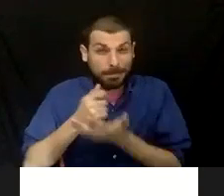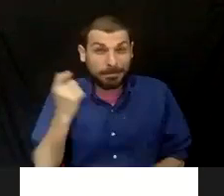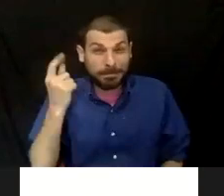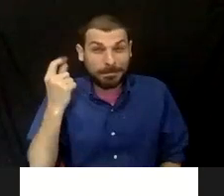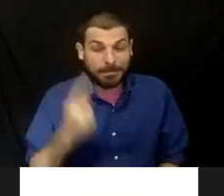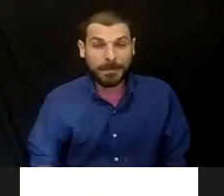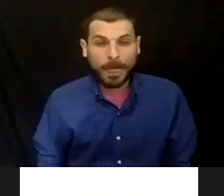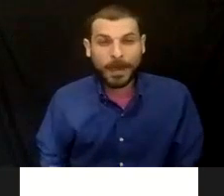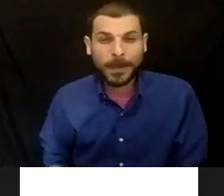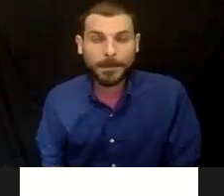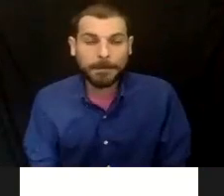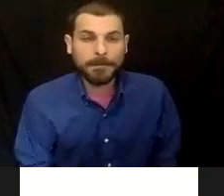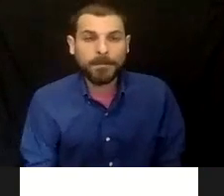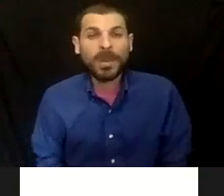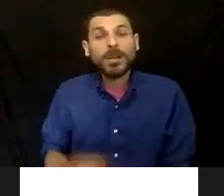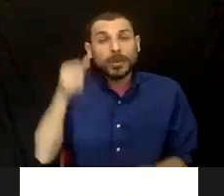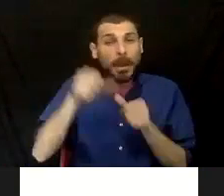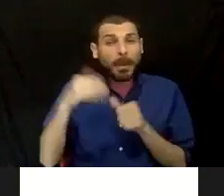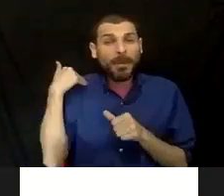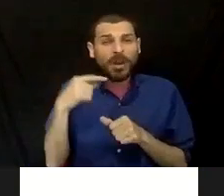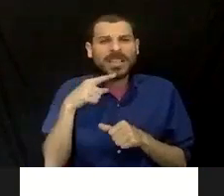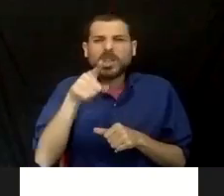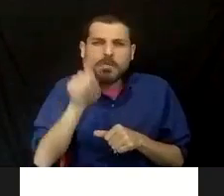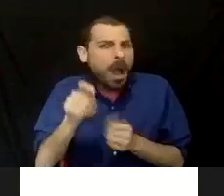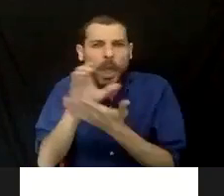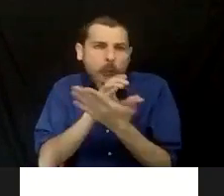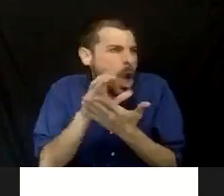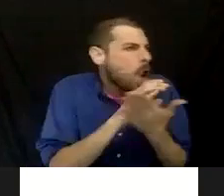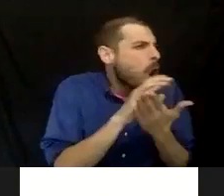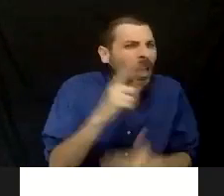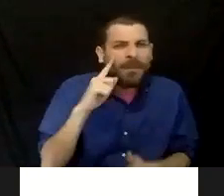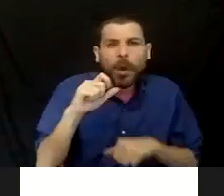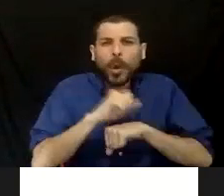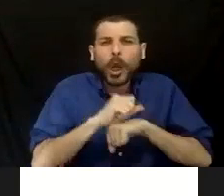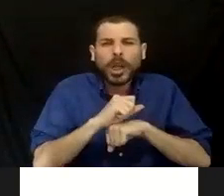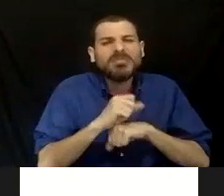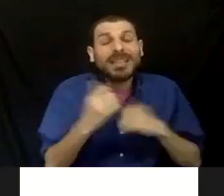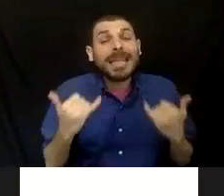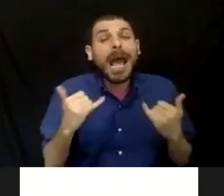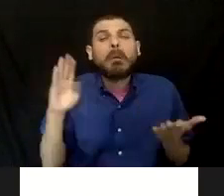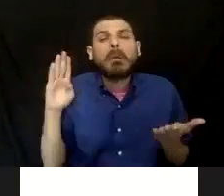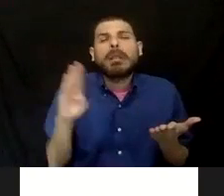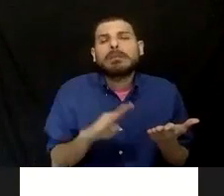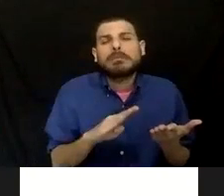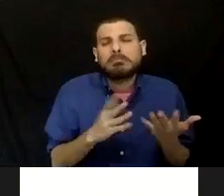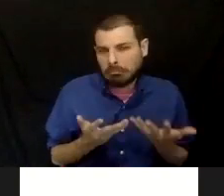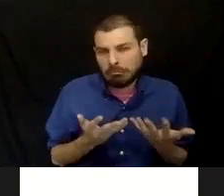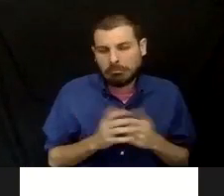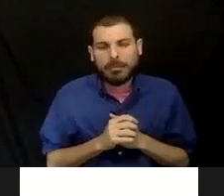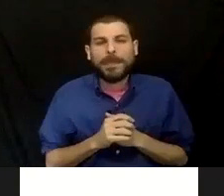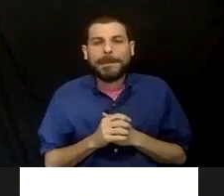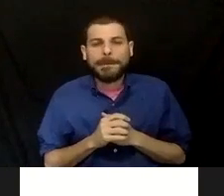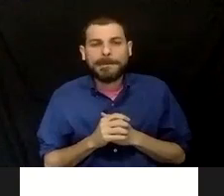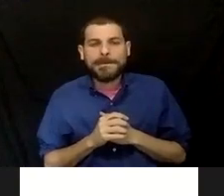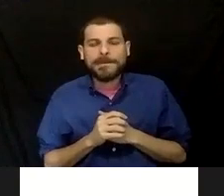be actively looking for work, there's some relaxation there as well. If you are temporarily laid